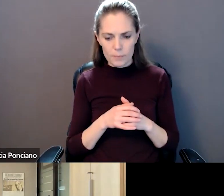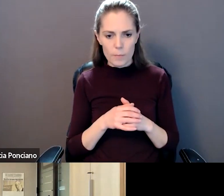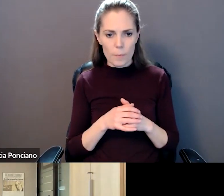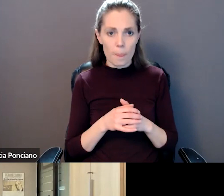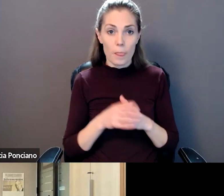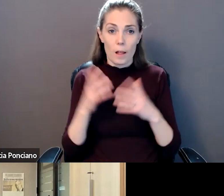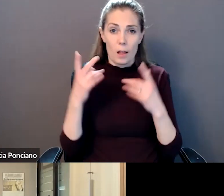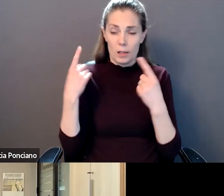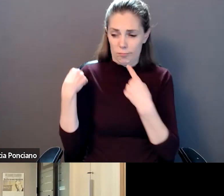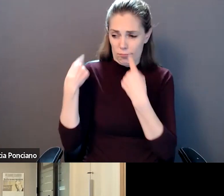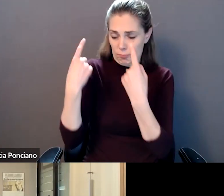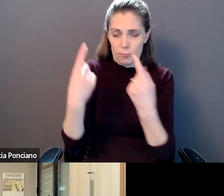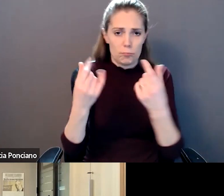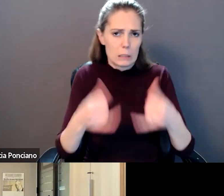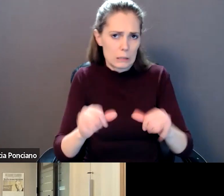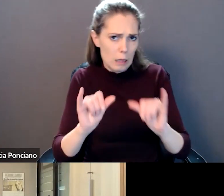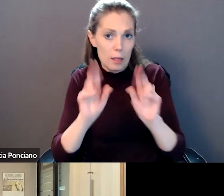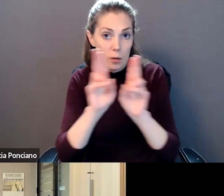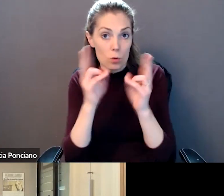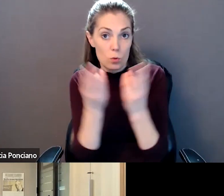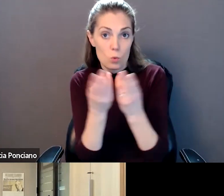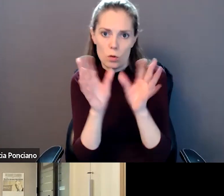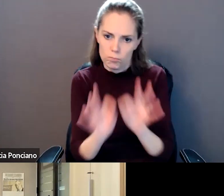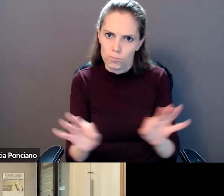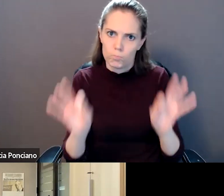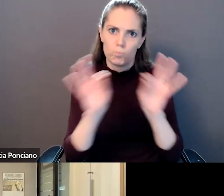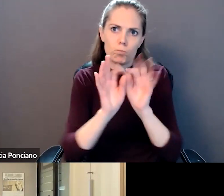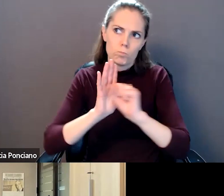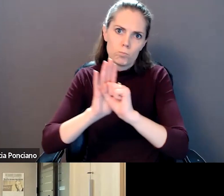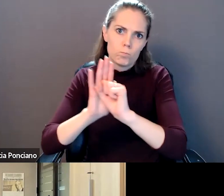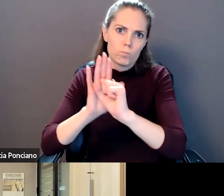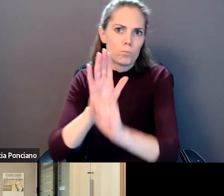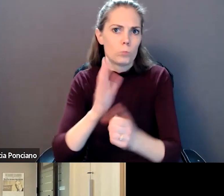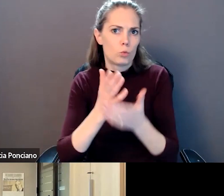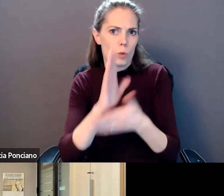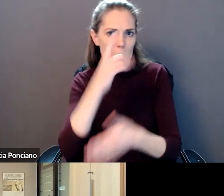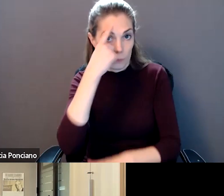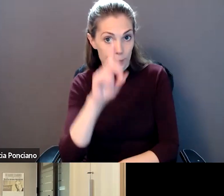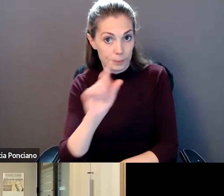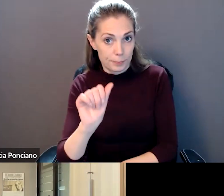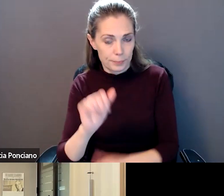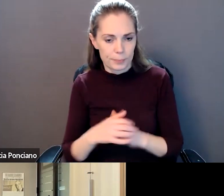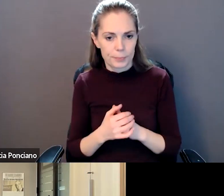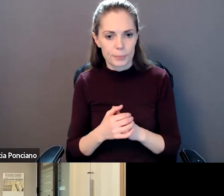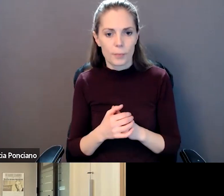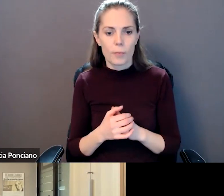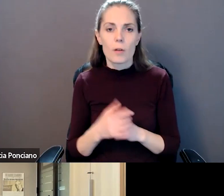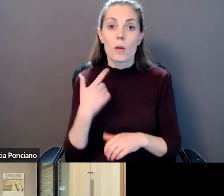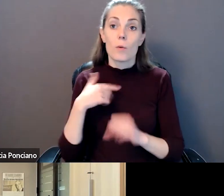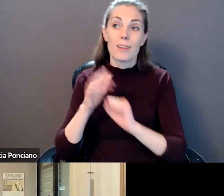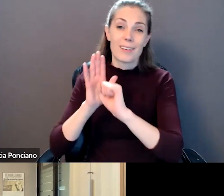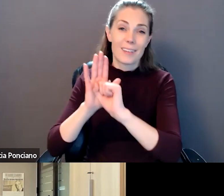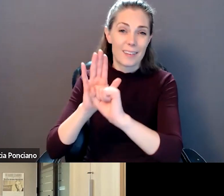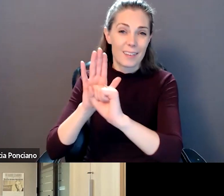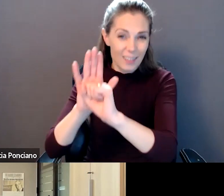and have played a very important role in advancing the disability rights in the world of work. We work to eliminate not just the physical